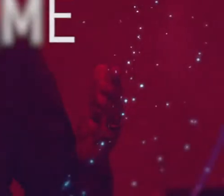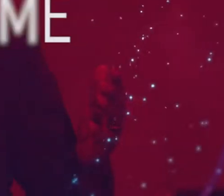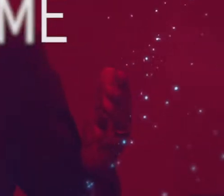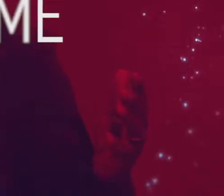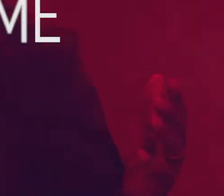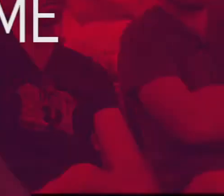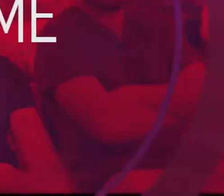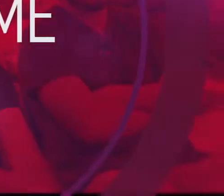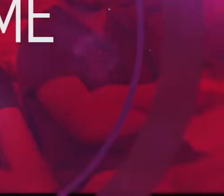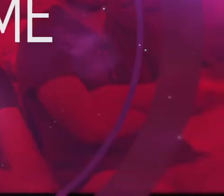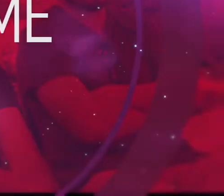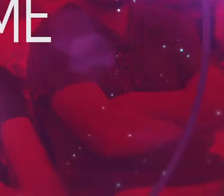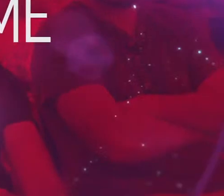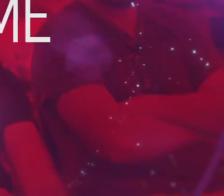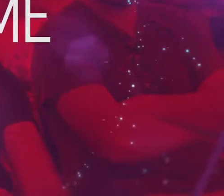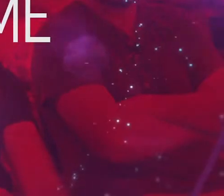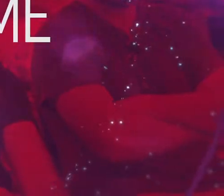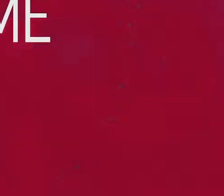coming on for me.